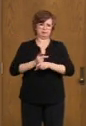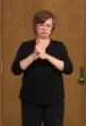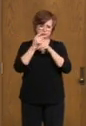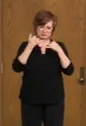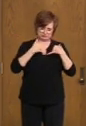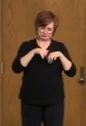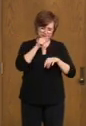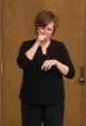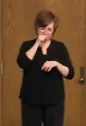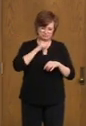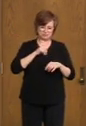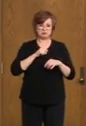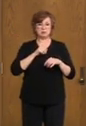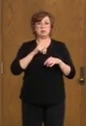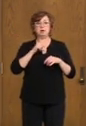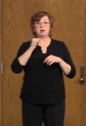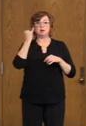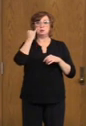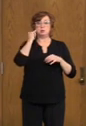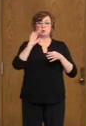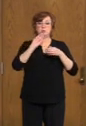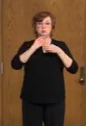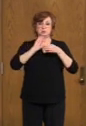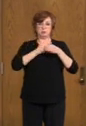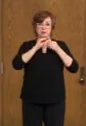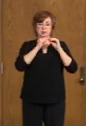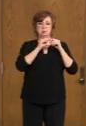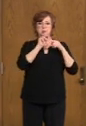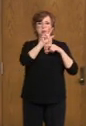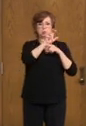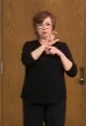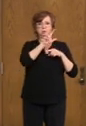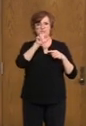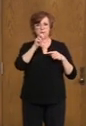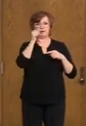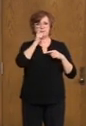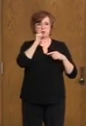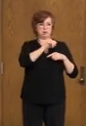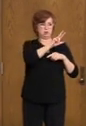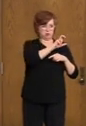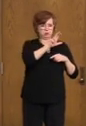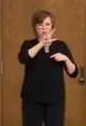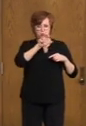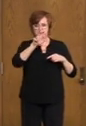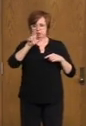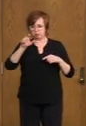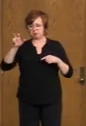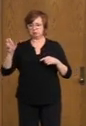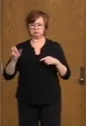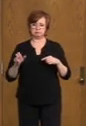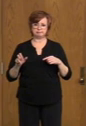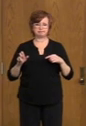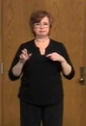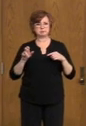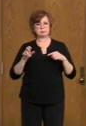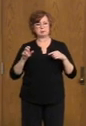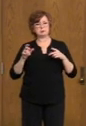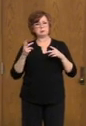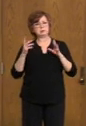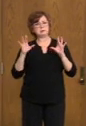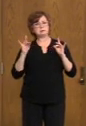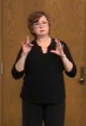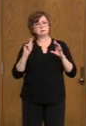plus cases, we can see that our hospitalizations and acute care and ICU are creeping up. They aren't going up very quickly, but